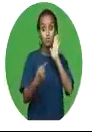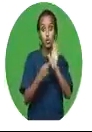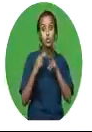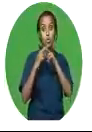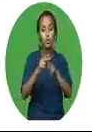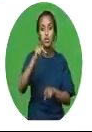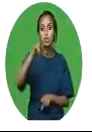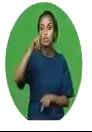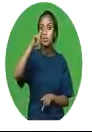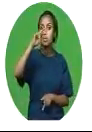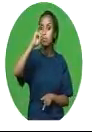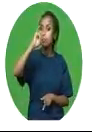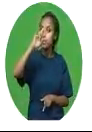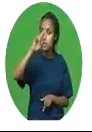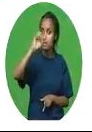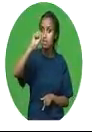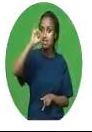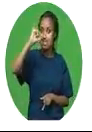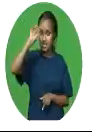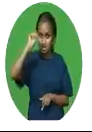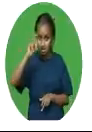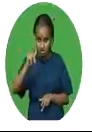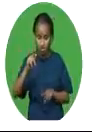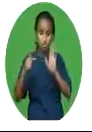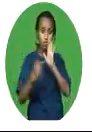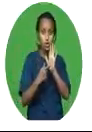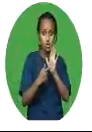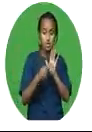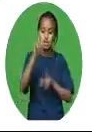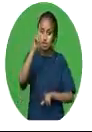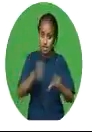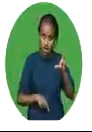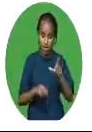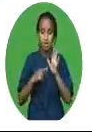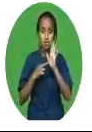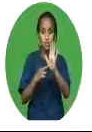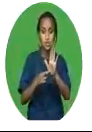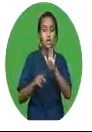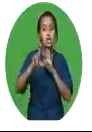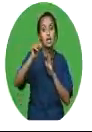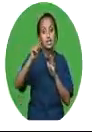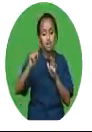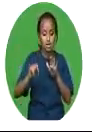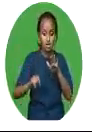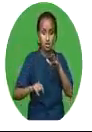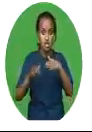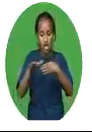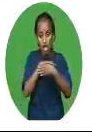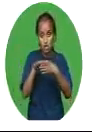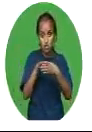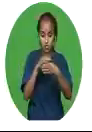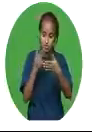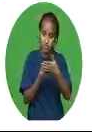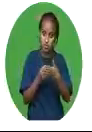a piercing point. The line can represent the lateral edge of a plane solid or the elements of